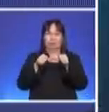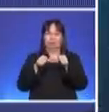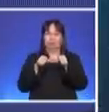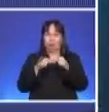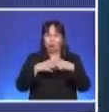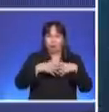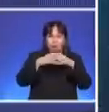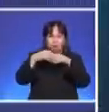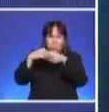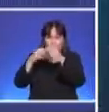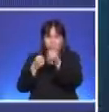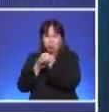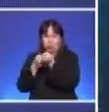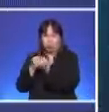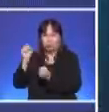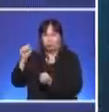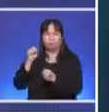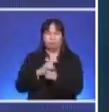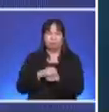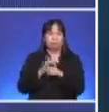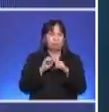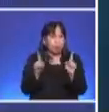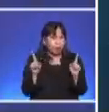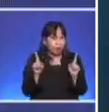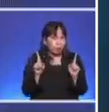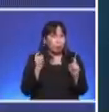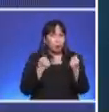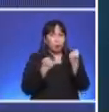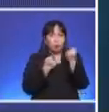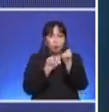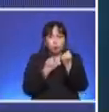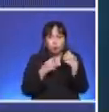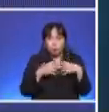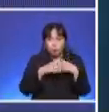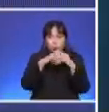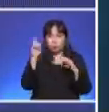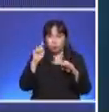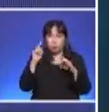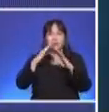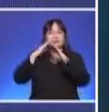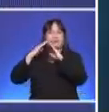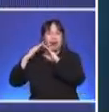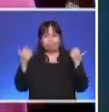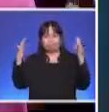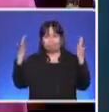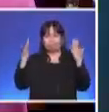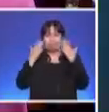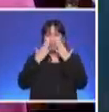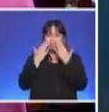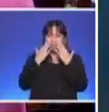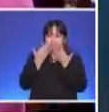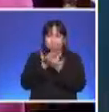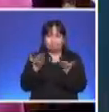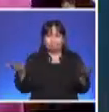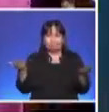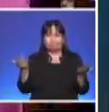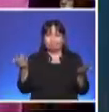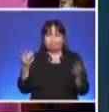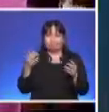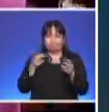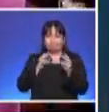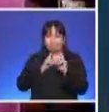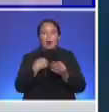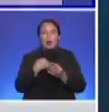Duterte supporters. No, because first of all, President Duterte has no endorsed candidate, and the administration party has